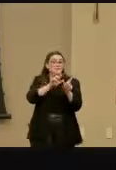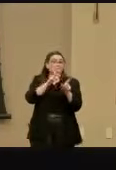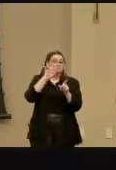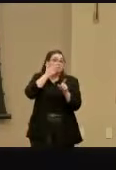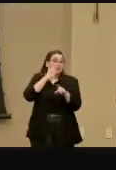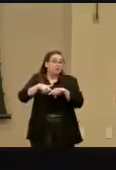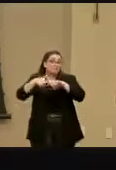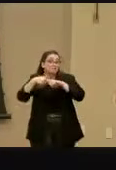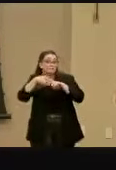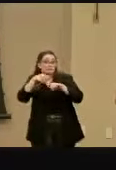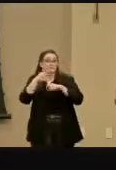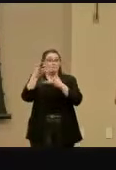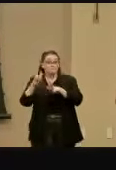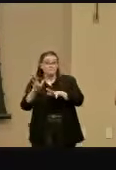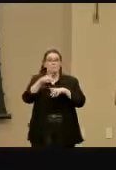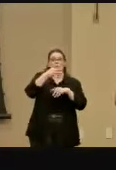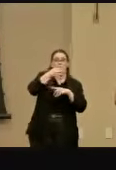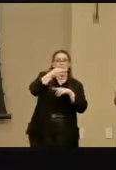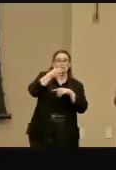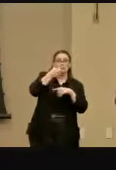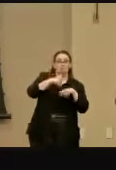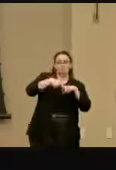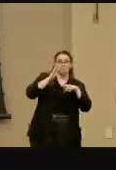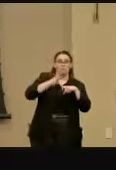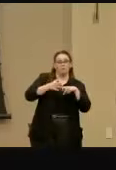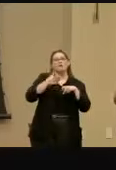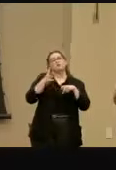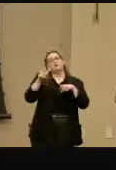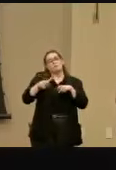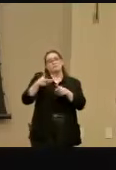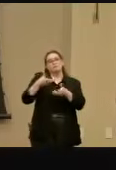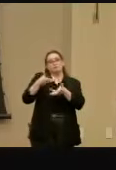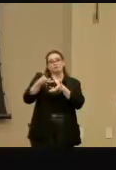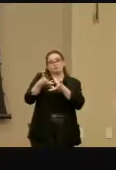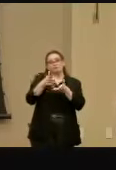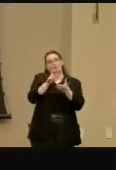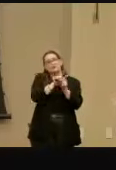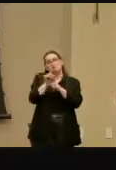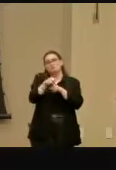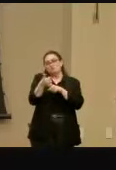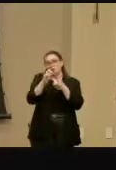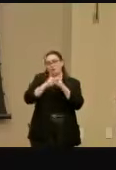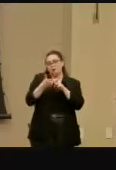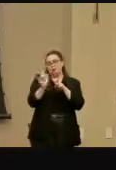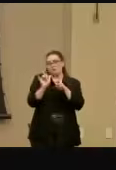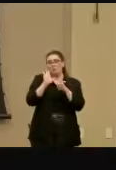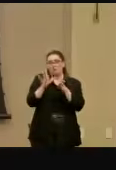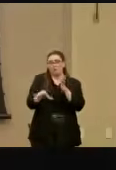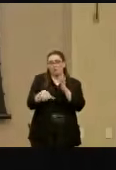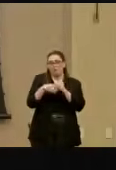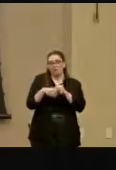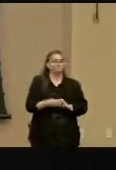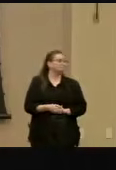we also have to explore hormone replacement very carefully. And I'm also going to discuss some et cetera issues as well. So let's go through these a